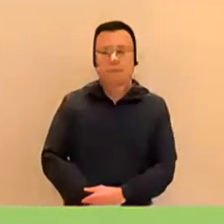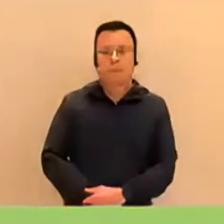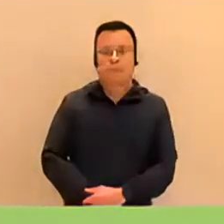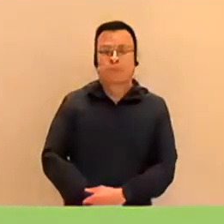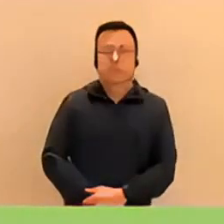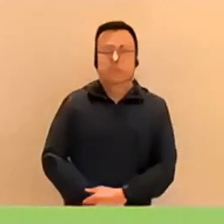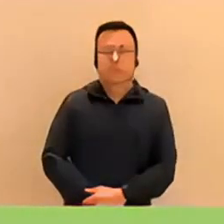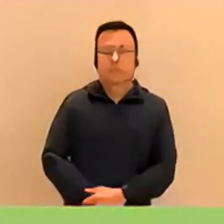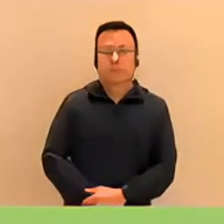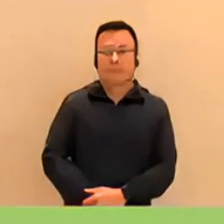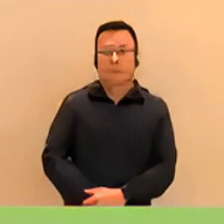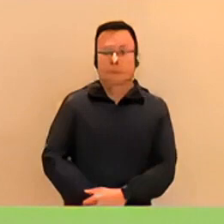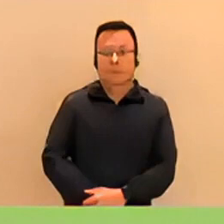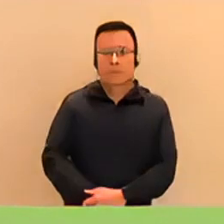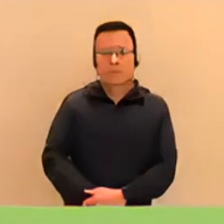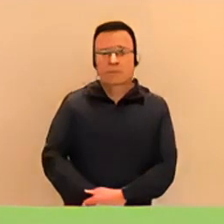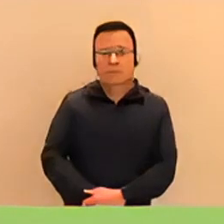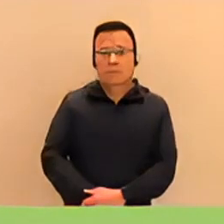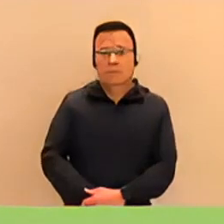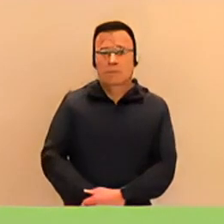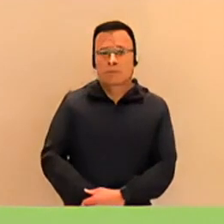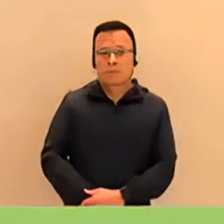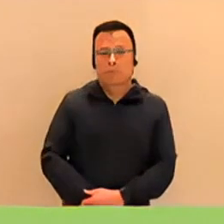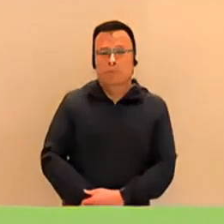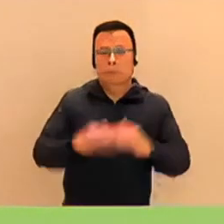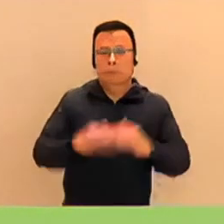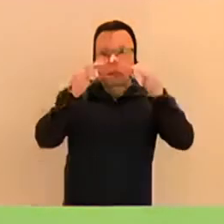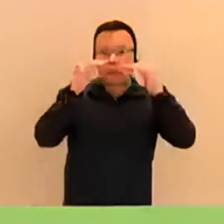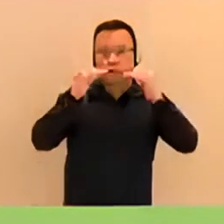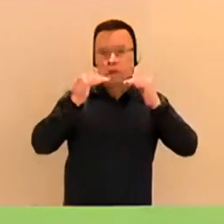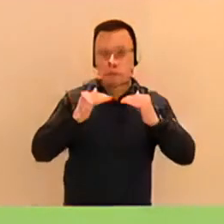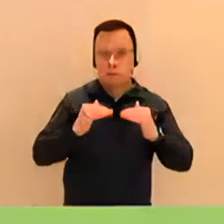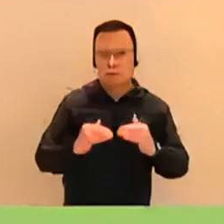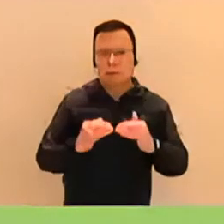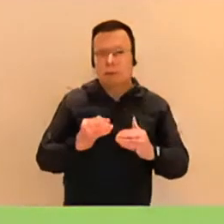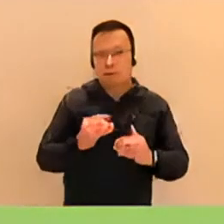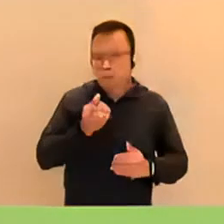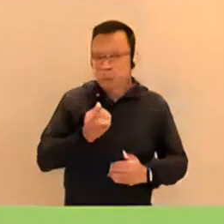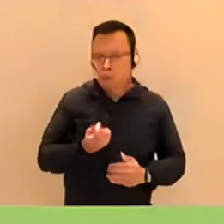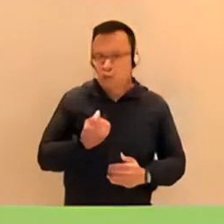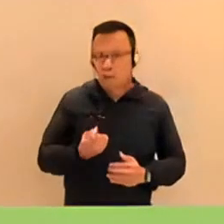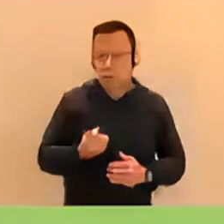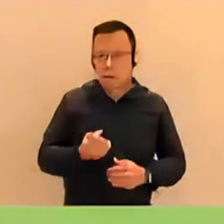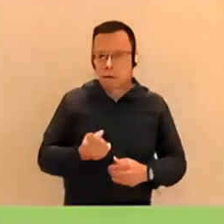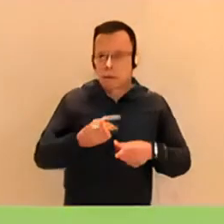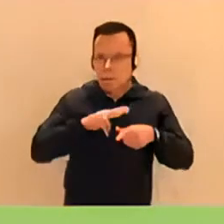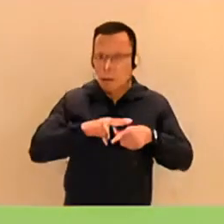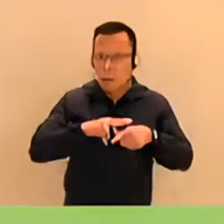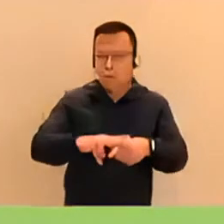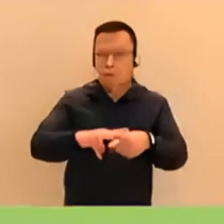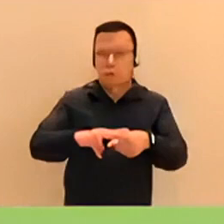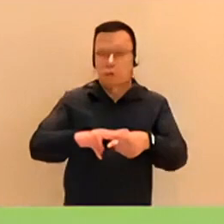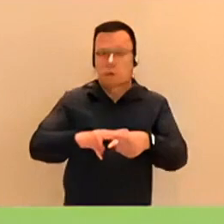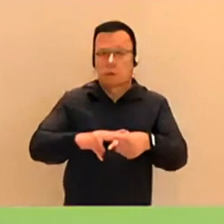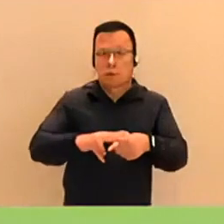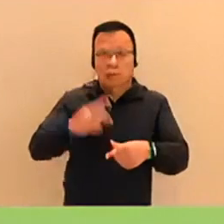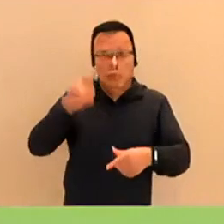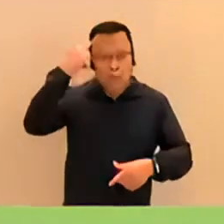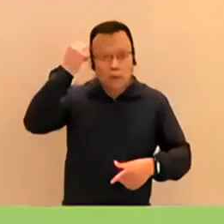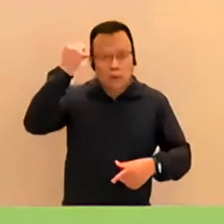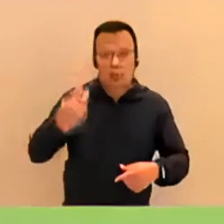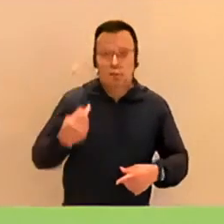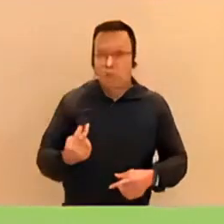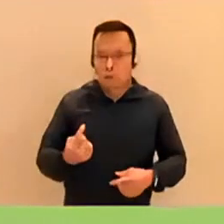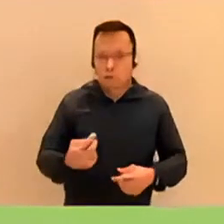Now I would like to briefly introduce the smart, green, and resilient cities strategy that we have